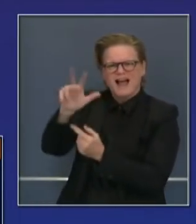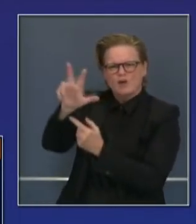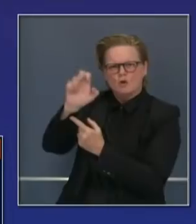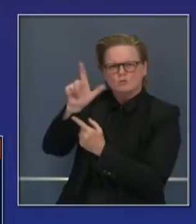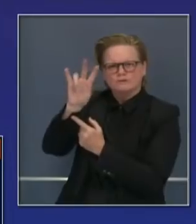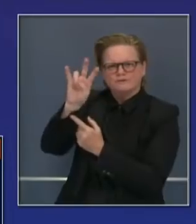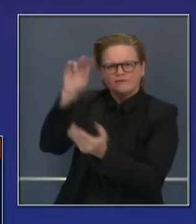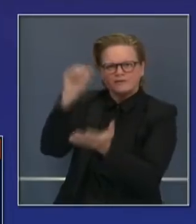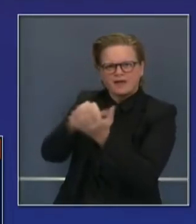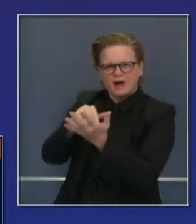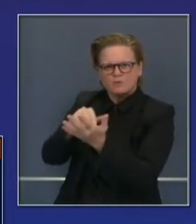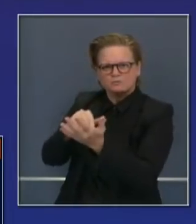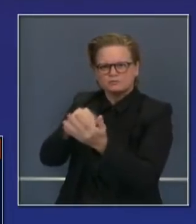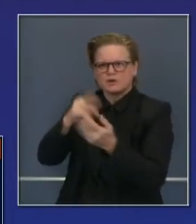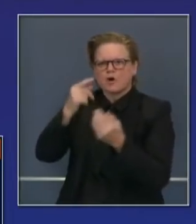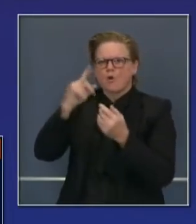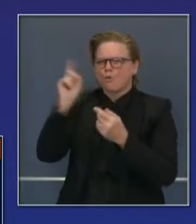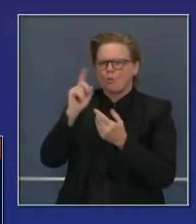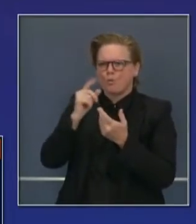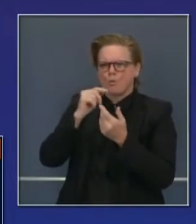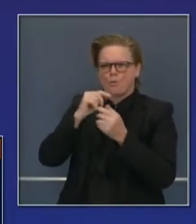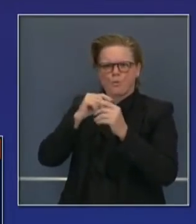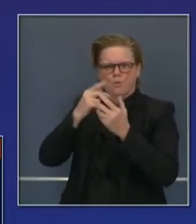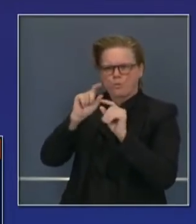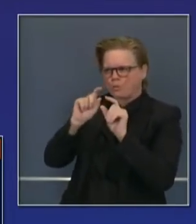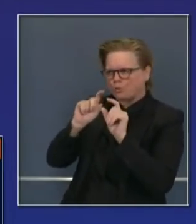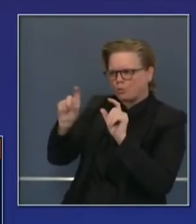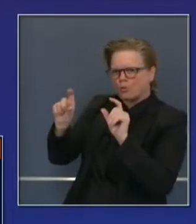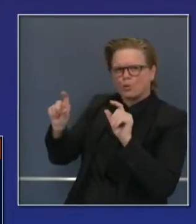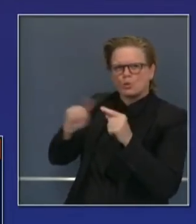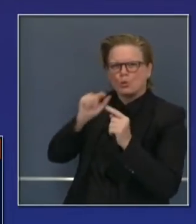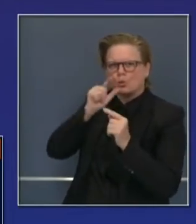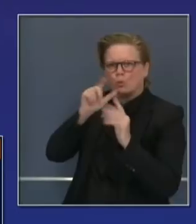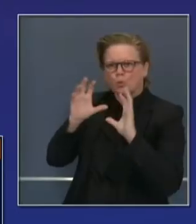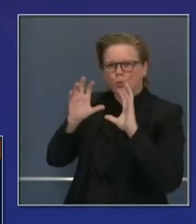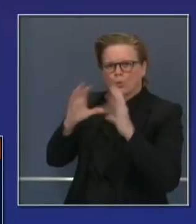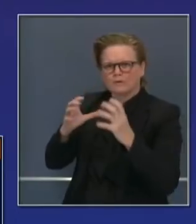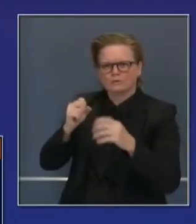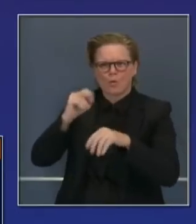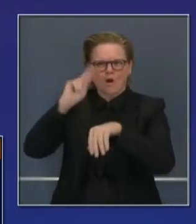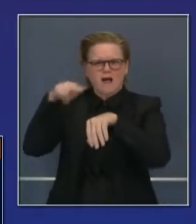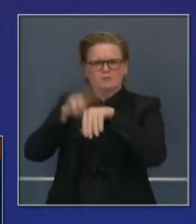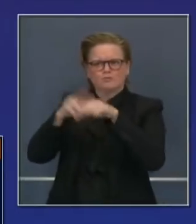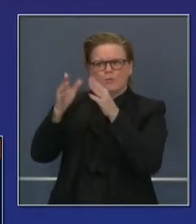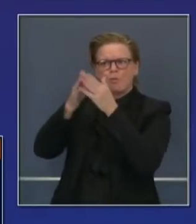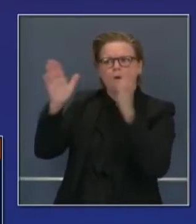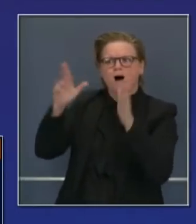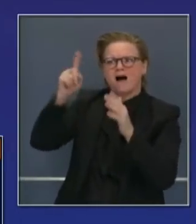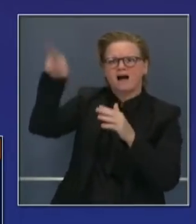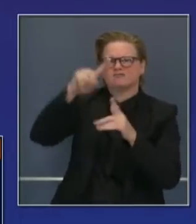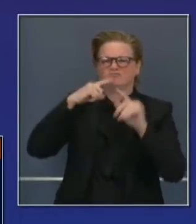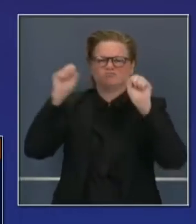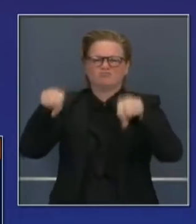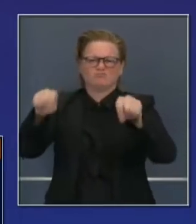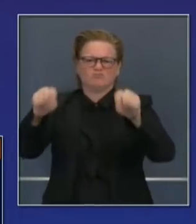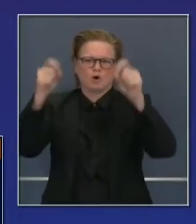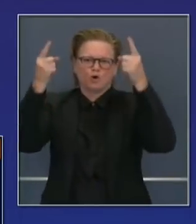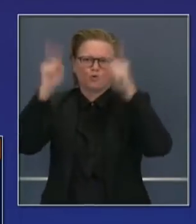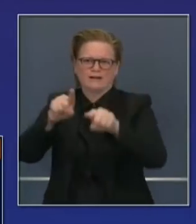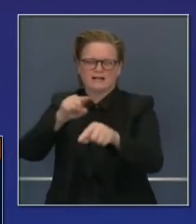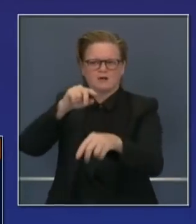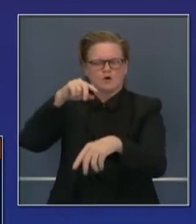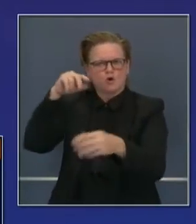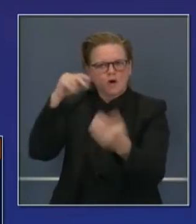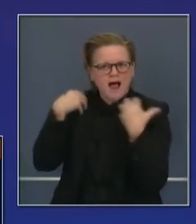national news talk about, well, we broadly all agree that our healthcare workers and skilled nursing, residential care, and assisted